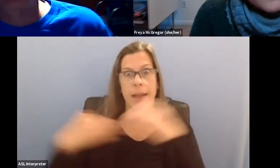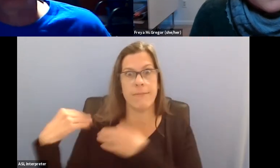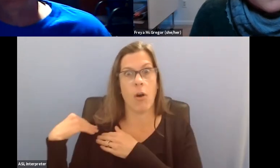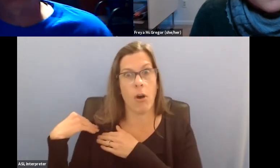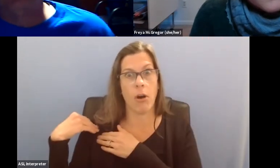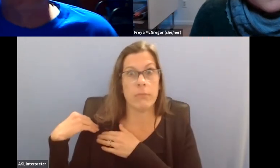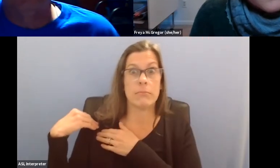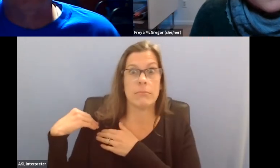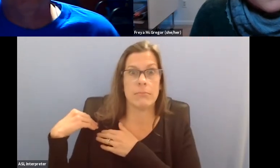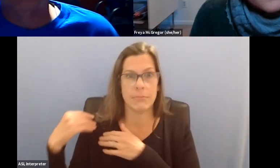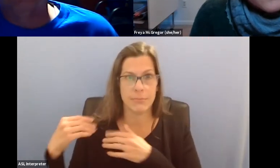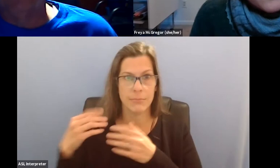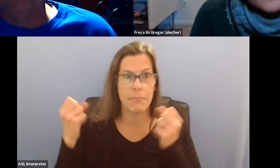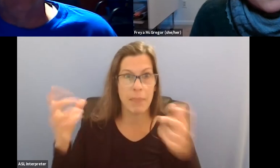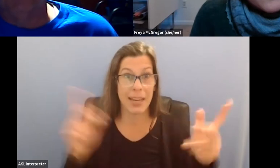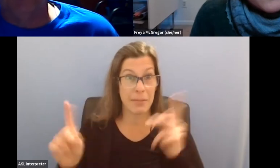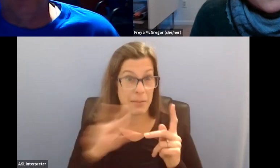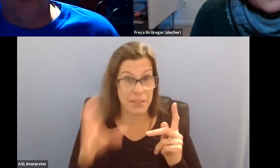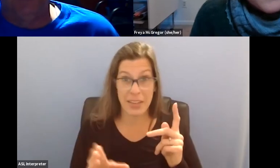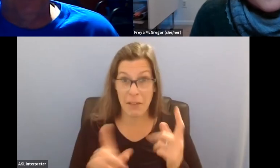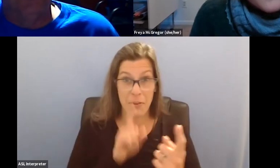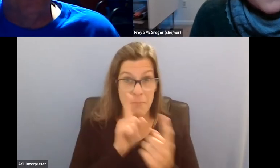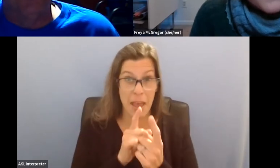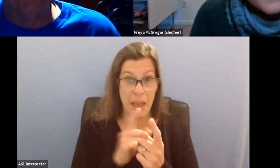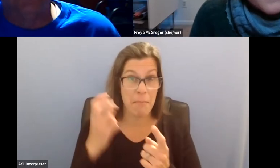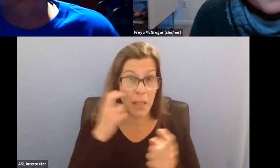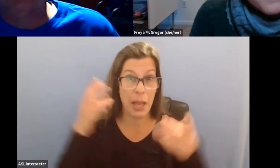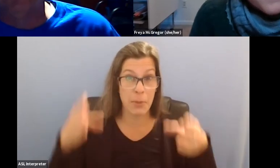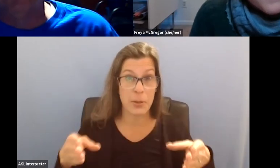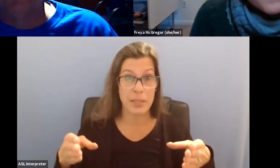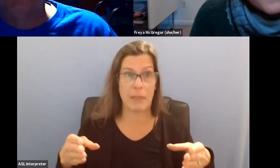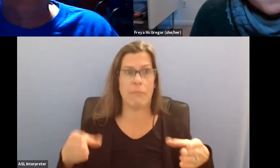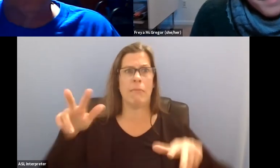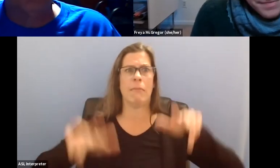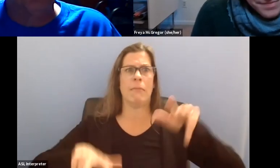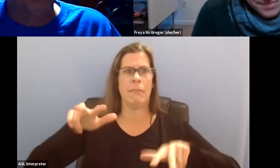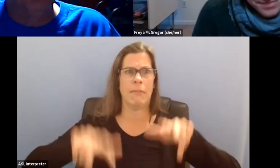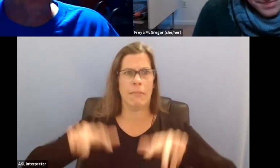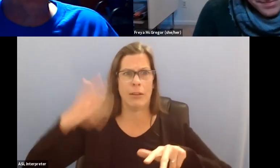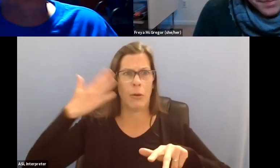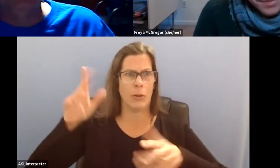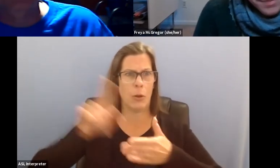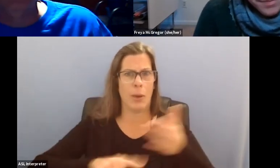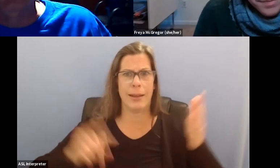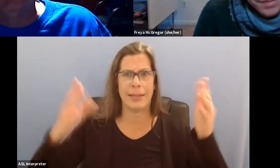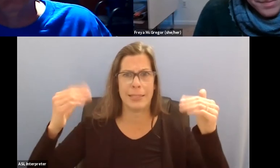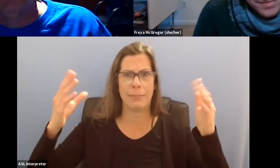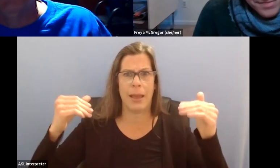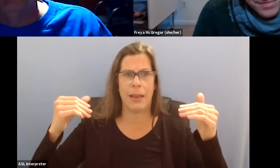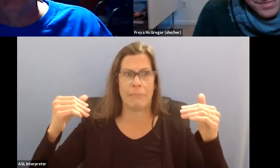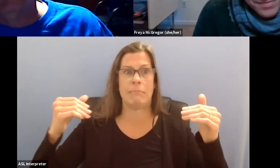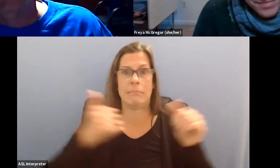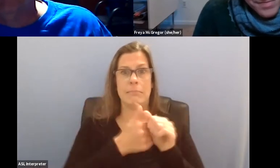the fact is a lot of people have never met a person who's blind and they're just not sure what to expect. So they tend to,